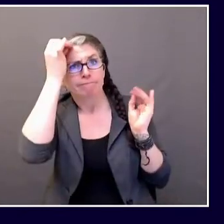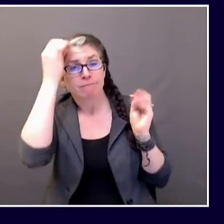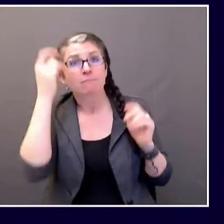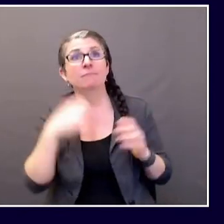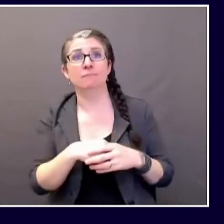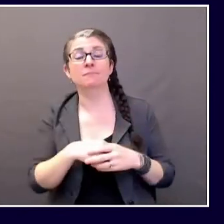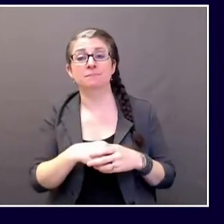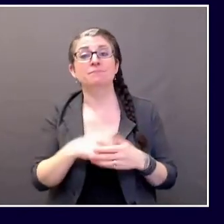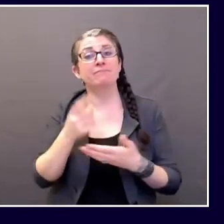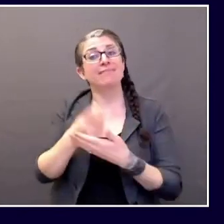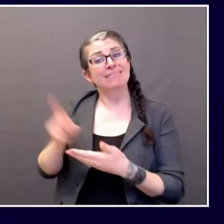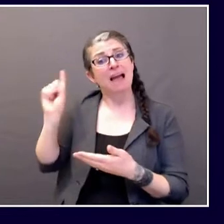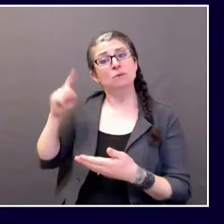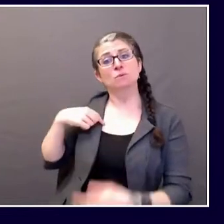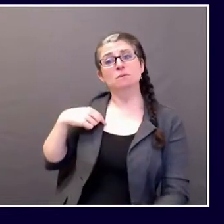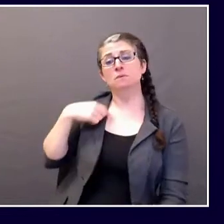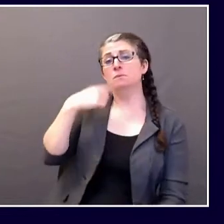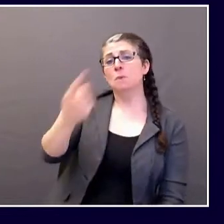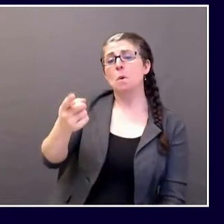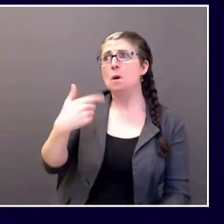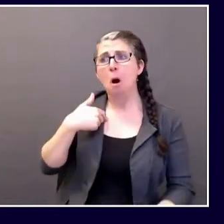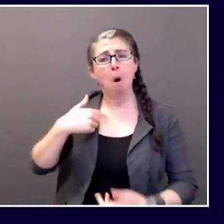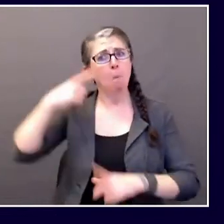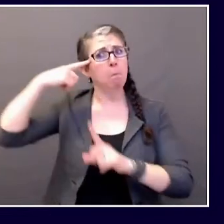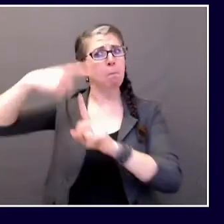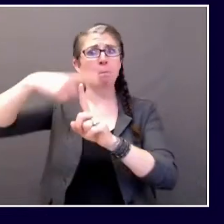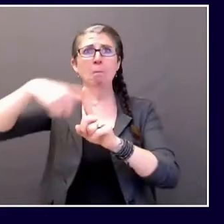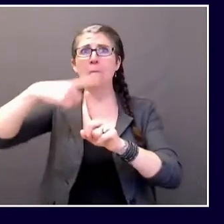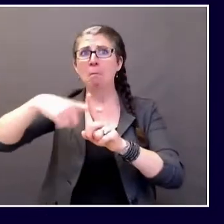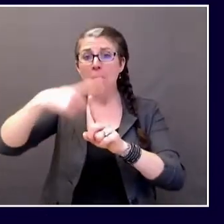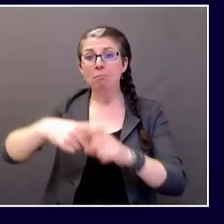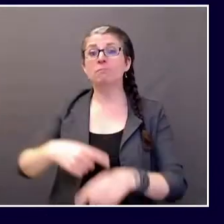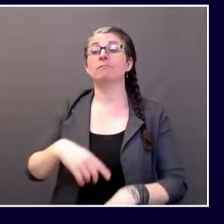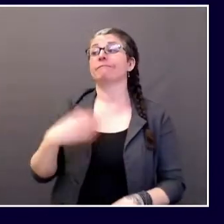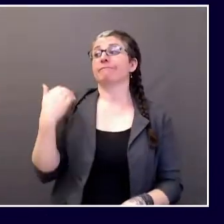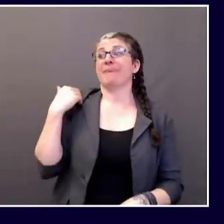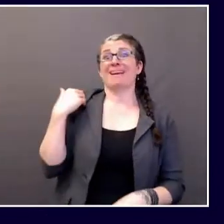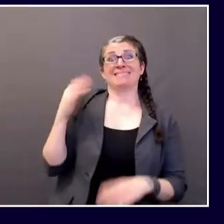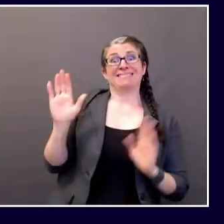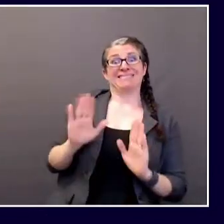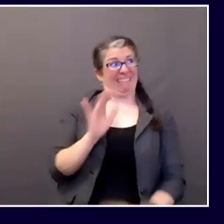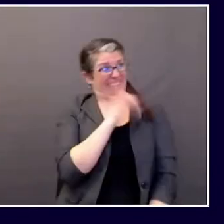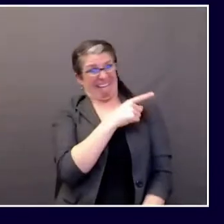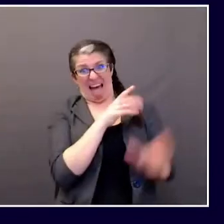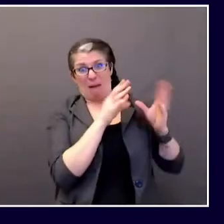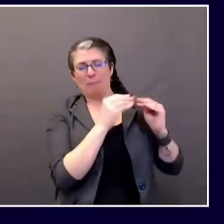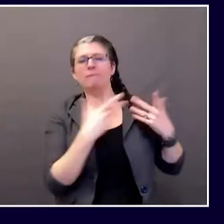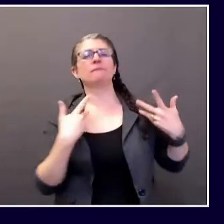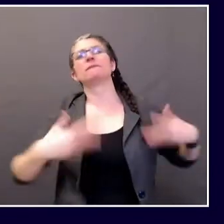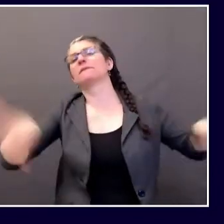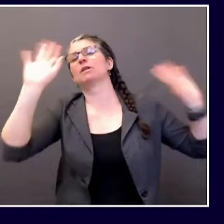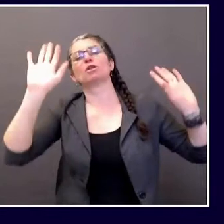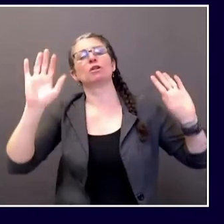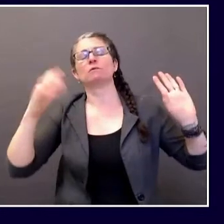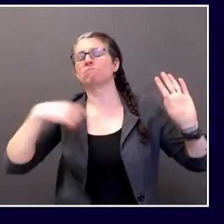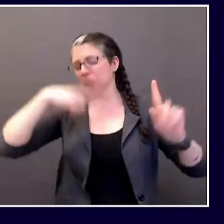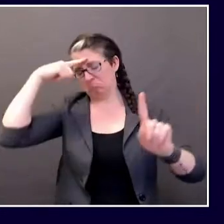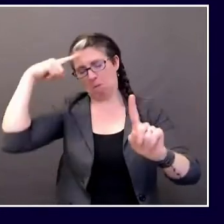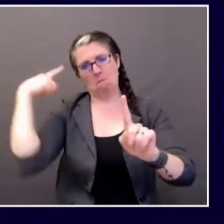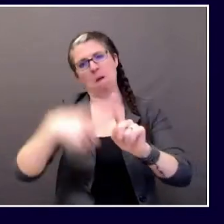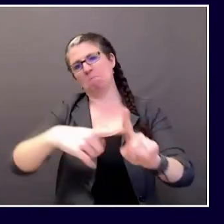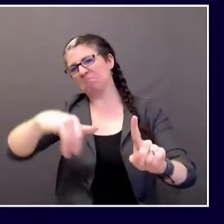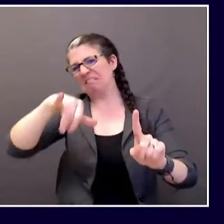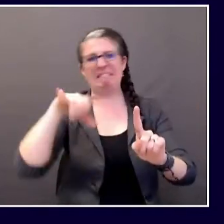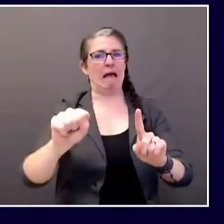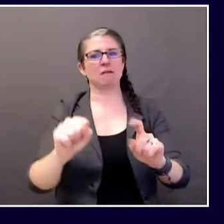of things. The first is, if you happen to be up for vaccine or vaccination, and the J&J vaccine is what's being